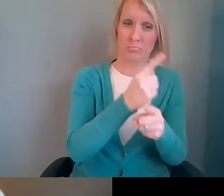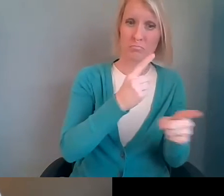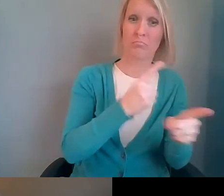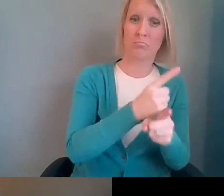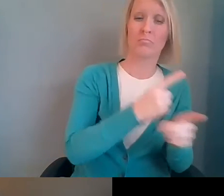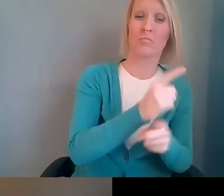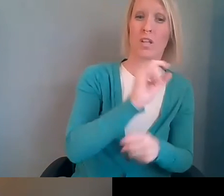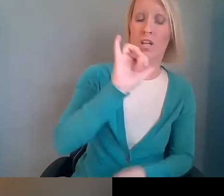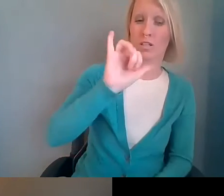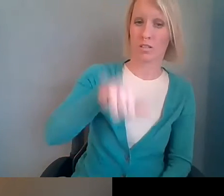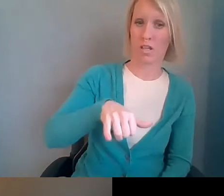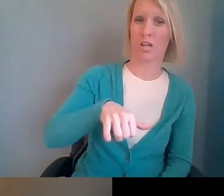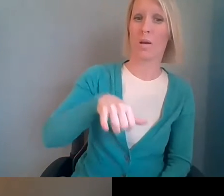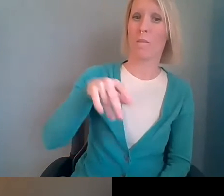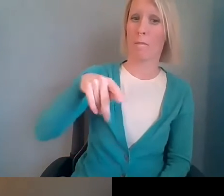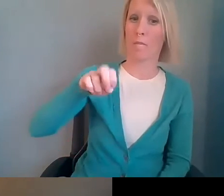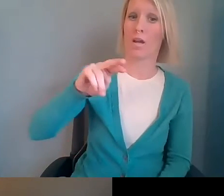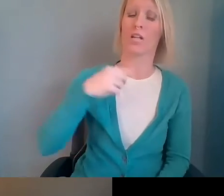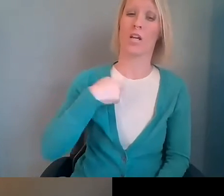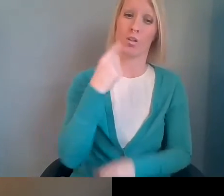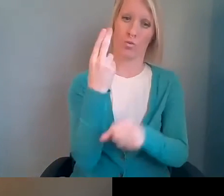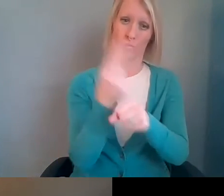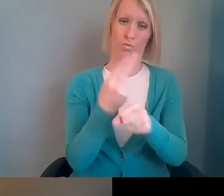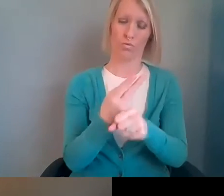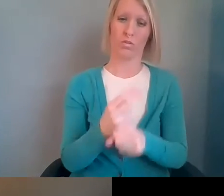4 years ago, maybe 5 years ago,